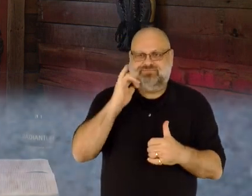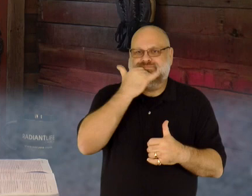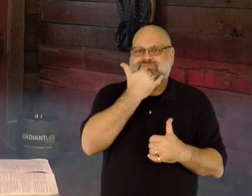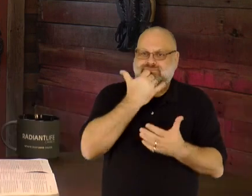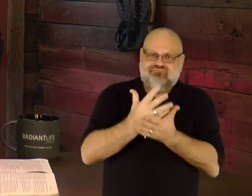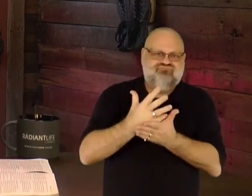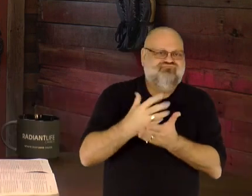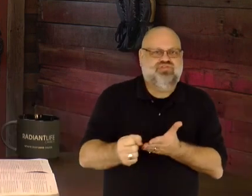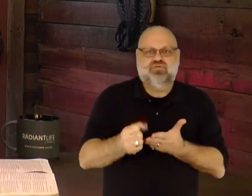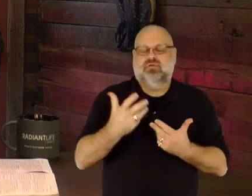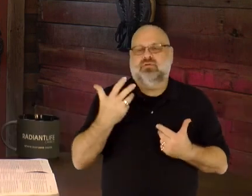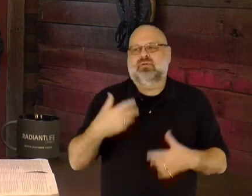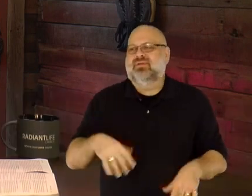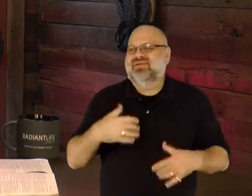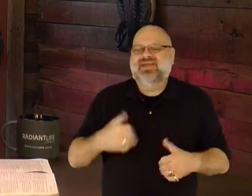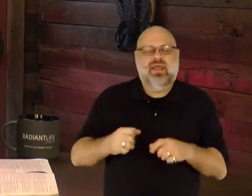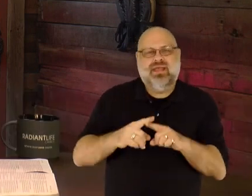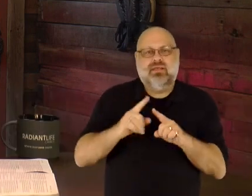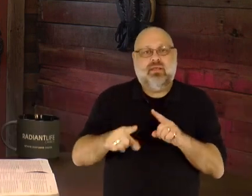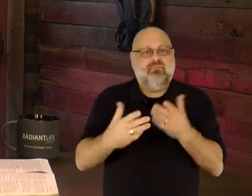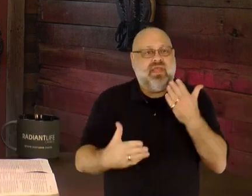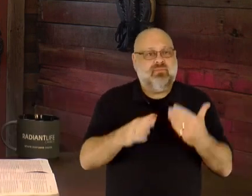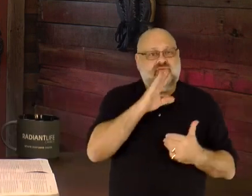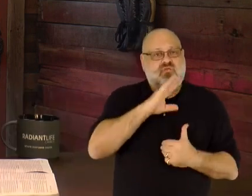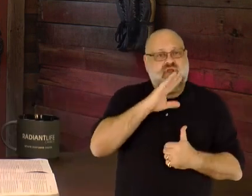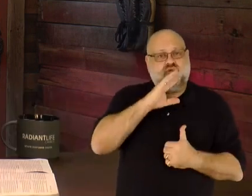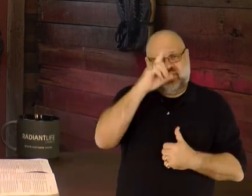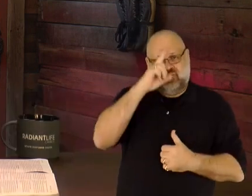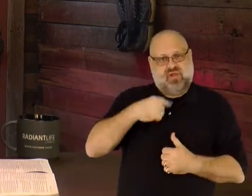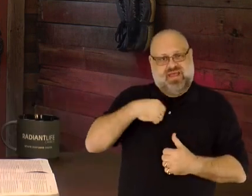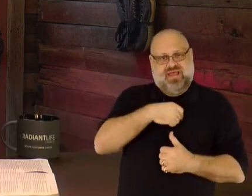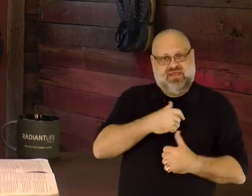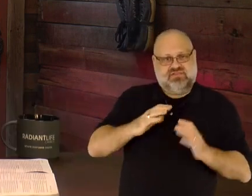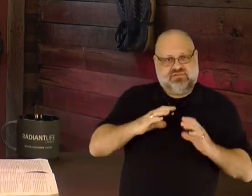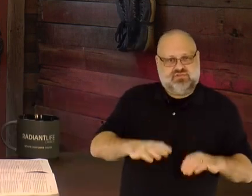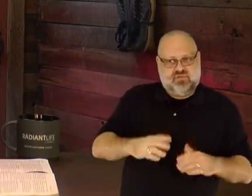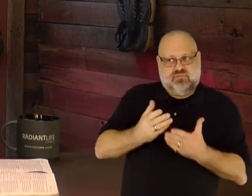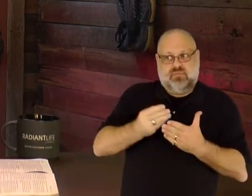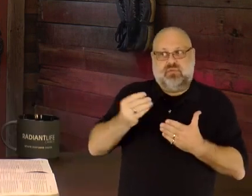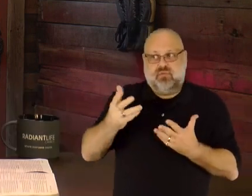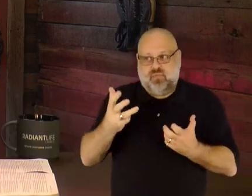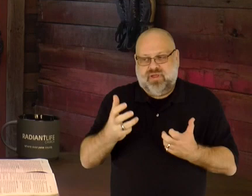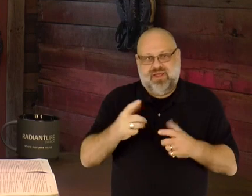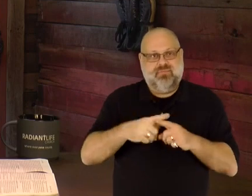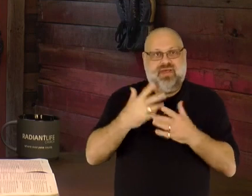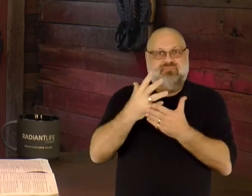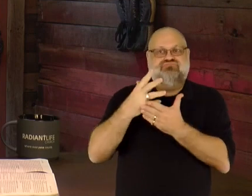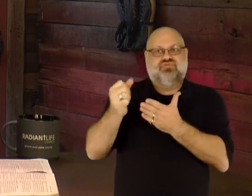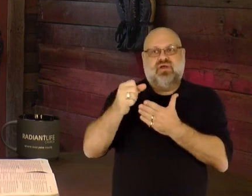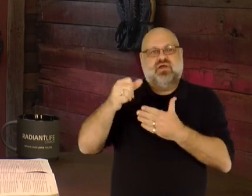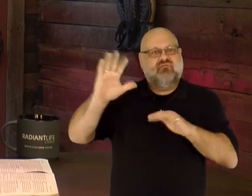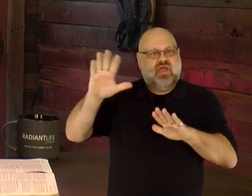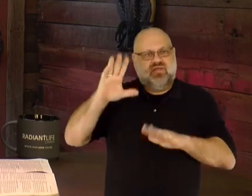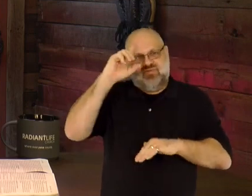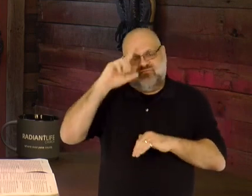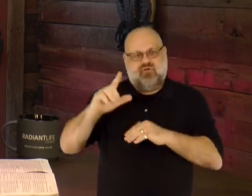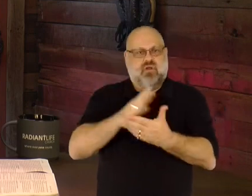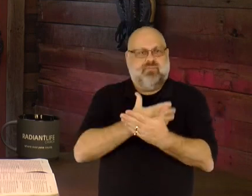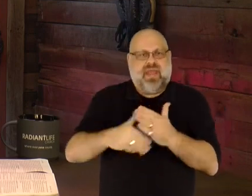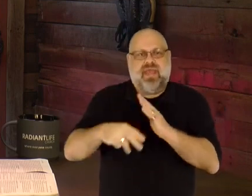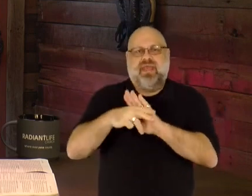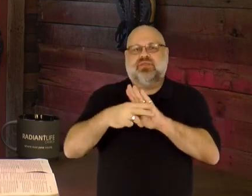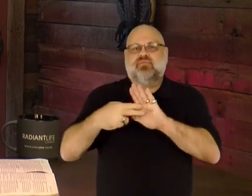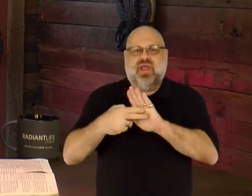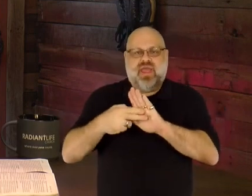out? While that may be frustrating for us as consumers, selling out is fantastic for bands, brands, producers,